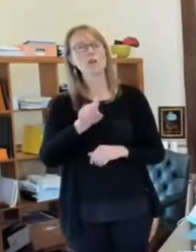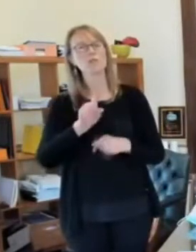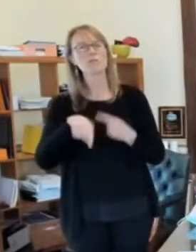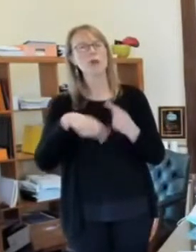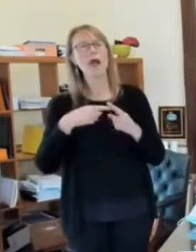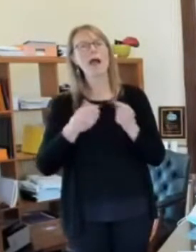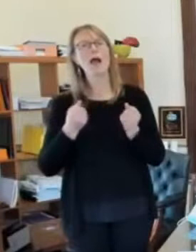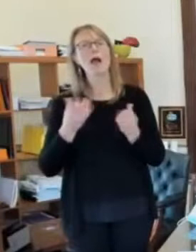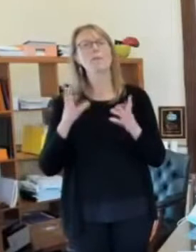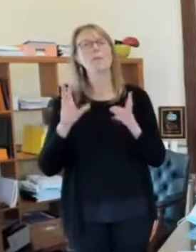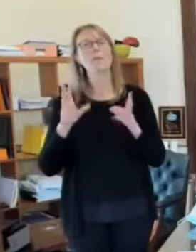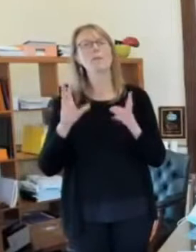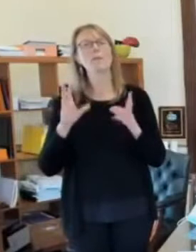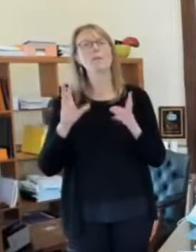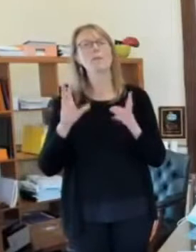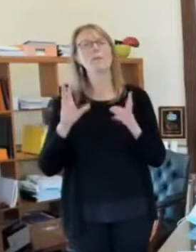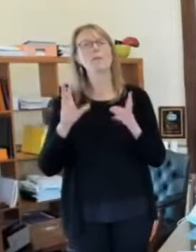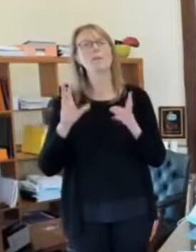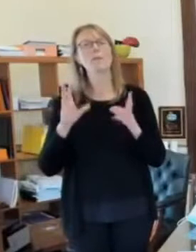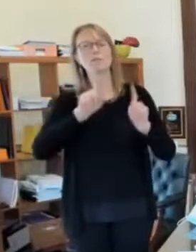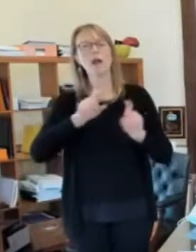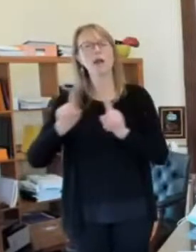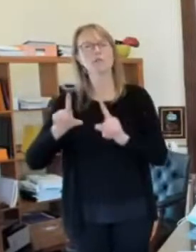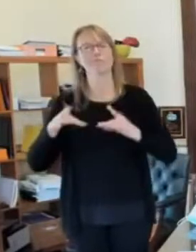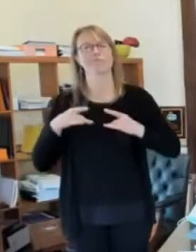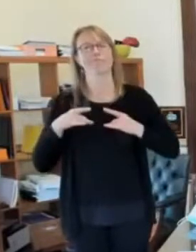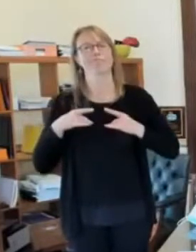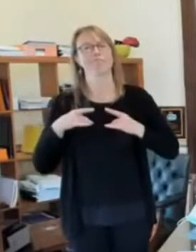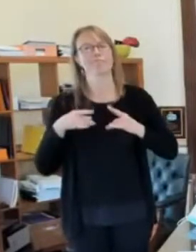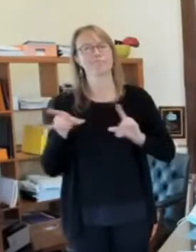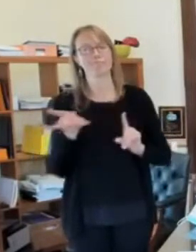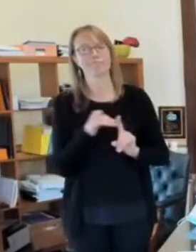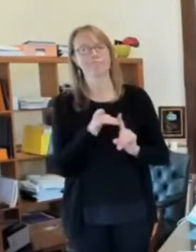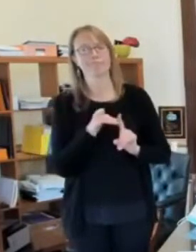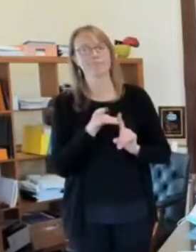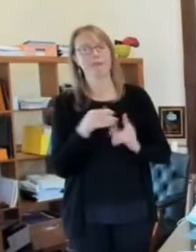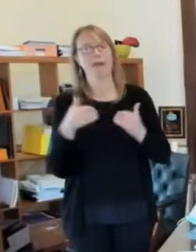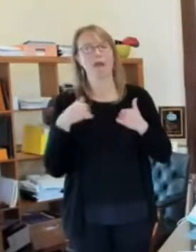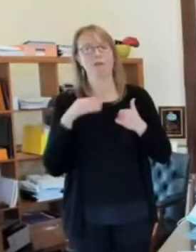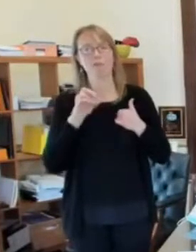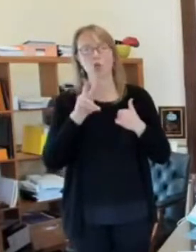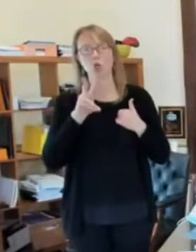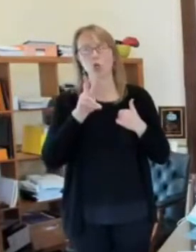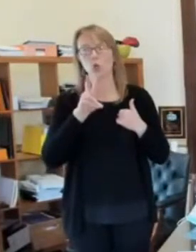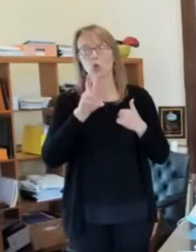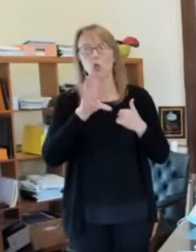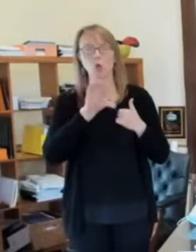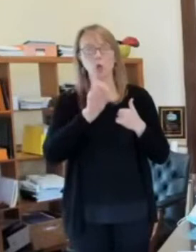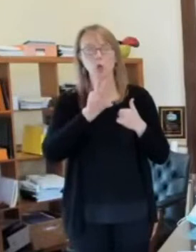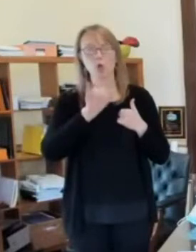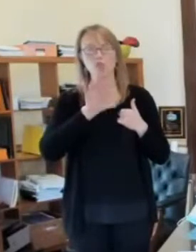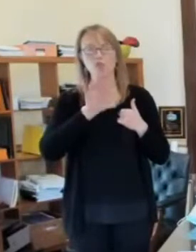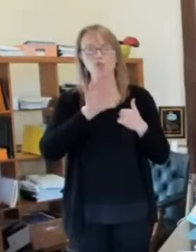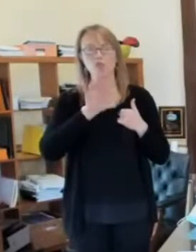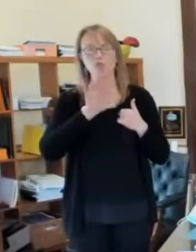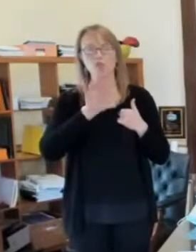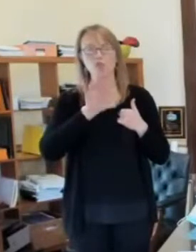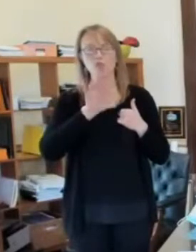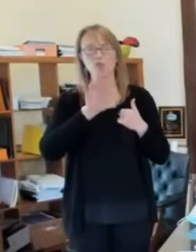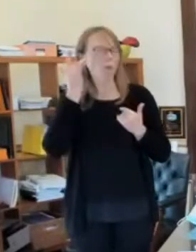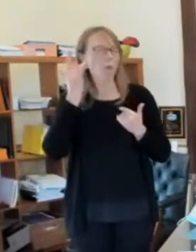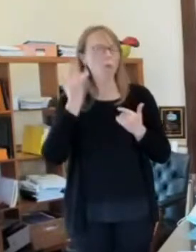tests happening, or is it going down because you think people are doing a better job of some of the recommendations?